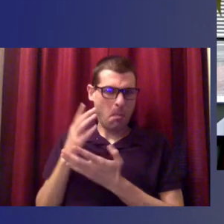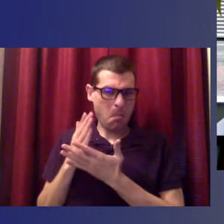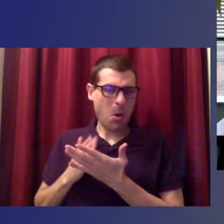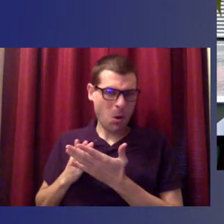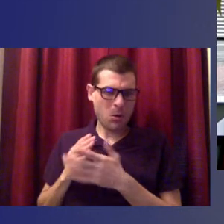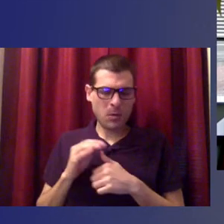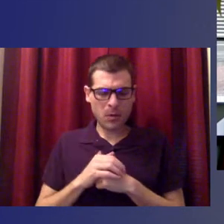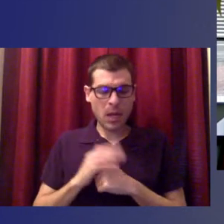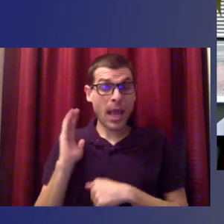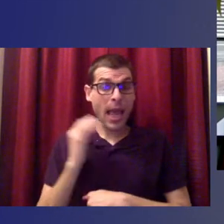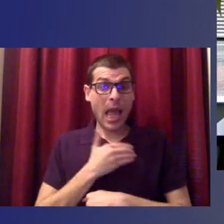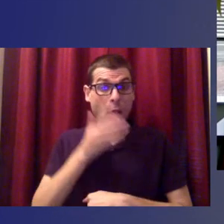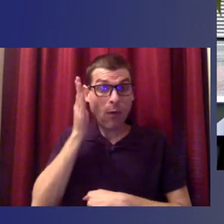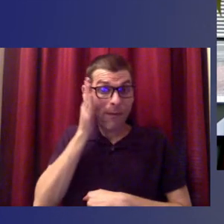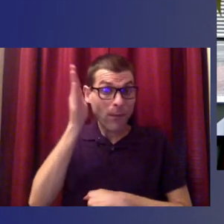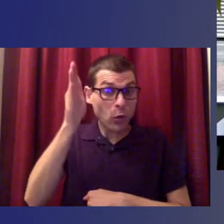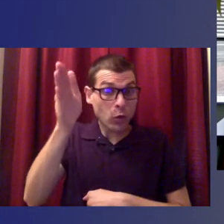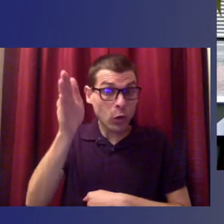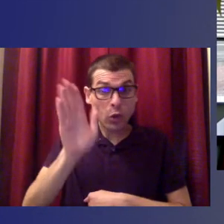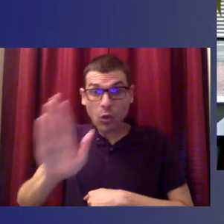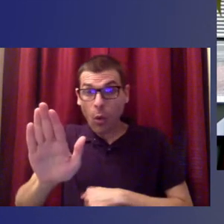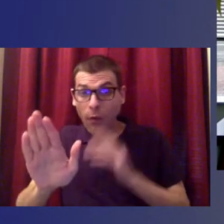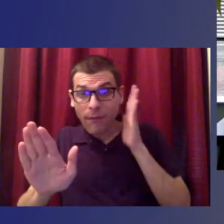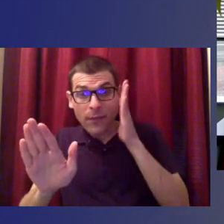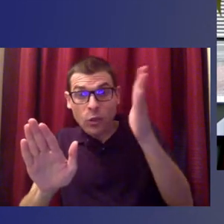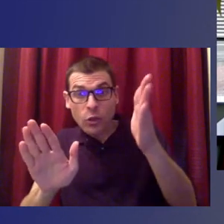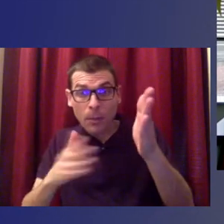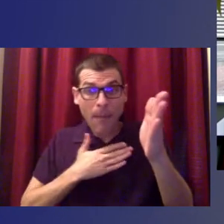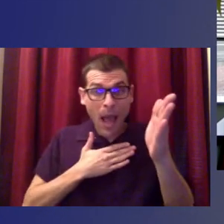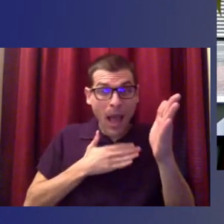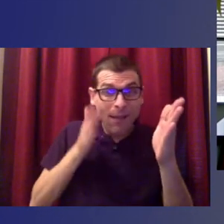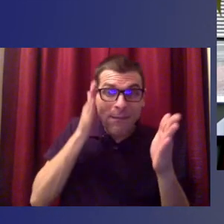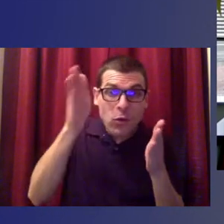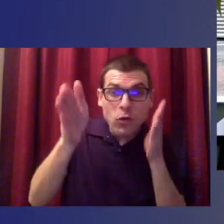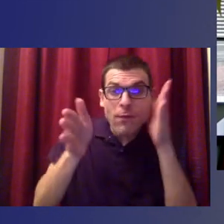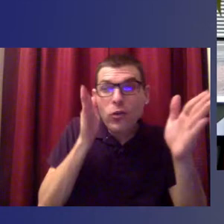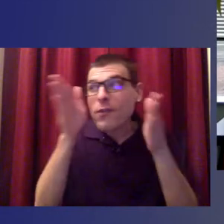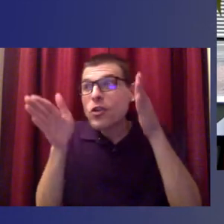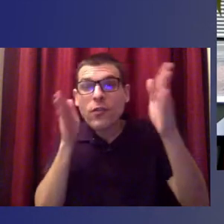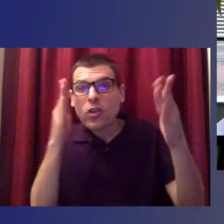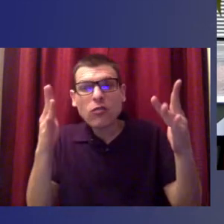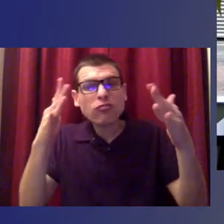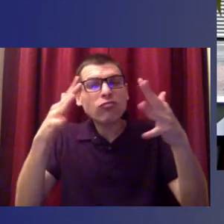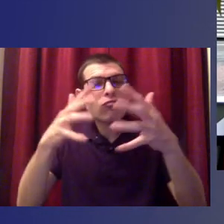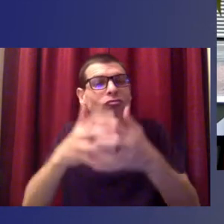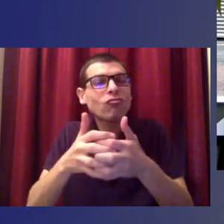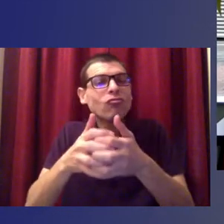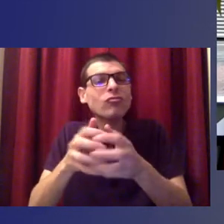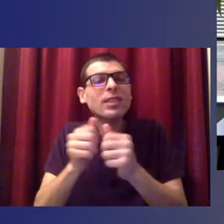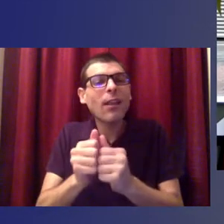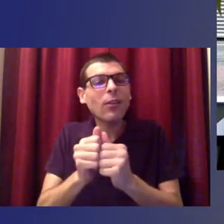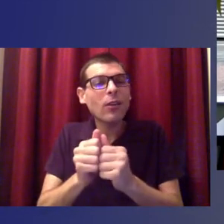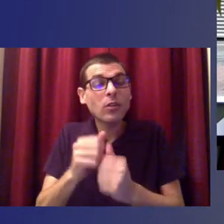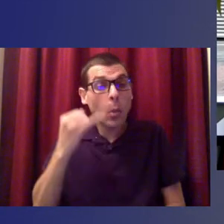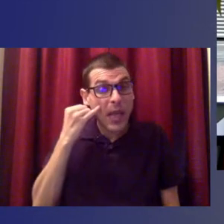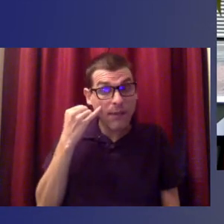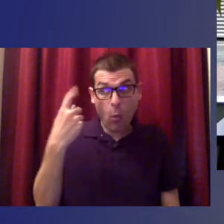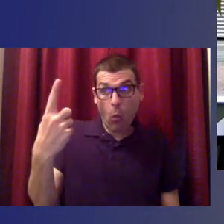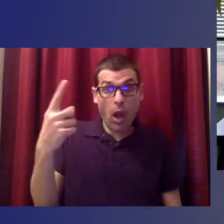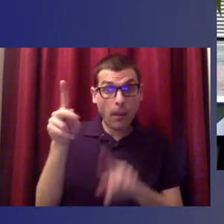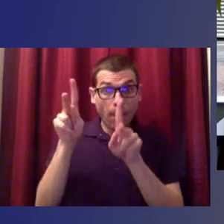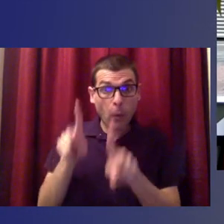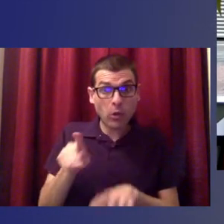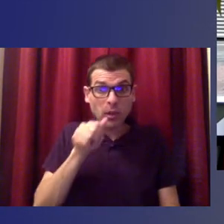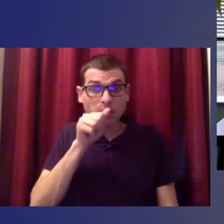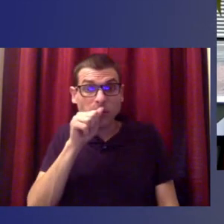futures are tied in each other. So if someone is out there suffering, then that hurts me. Mm-hmm. And not